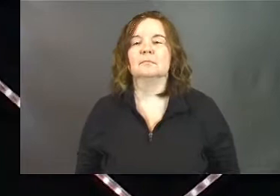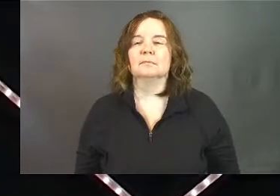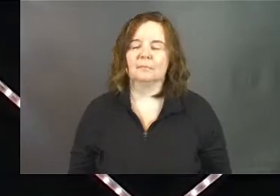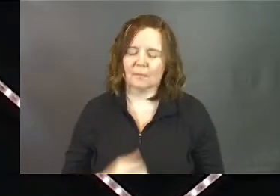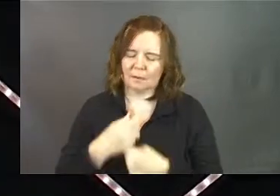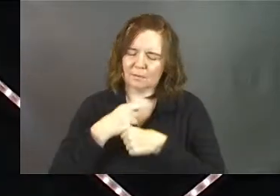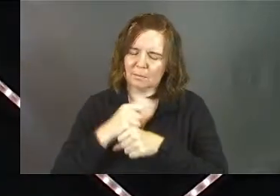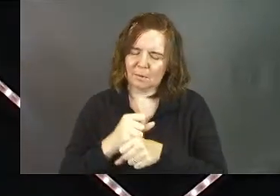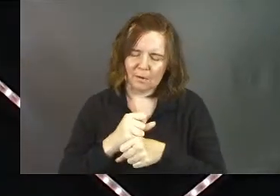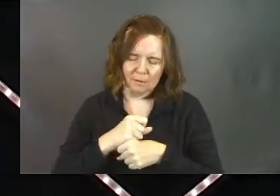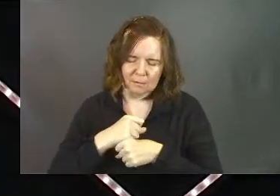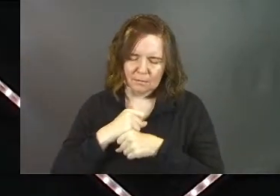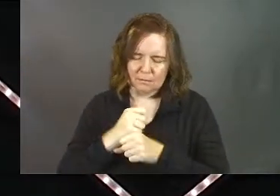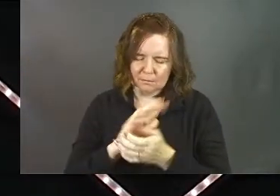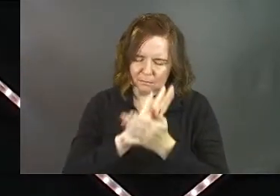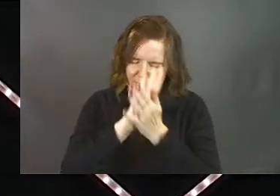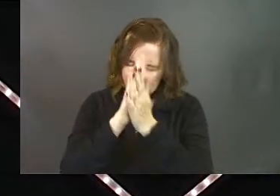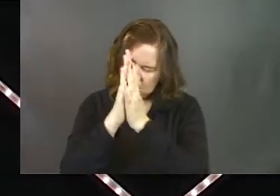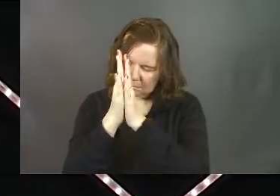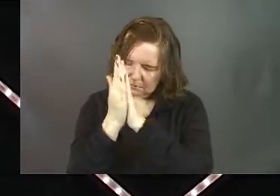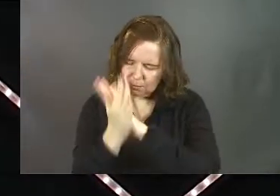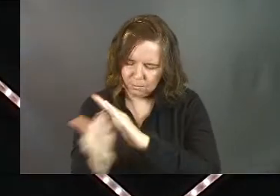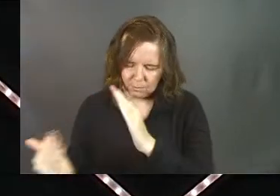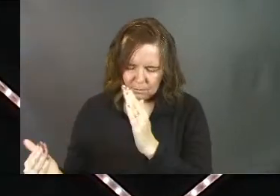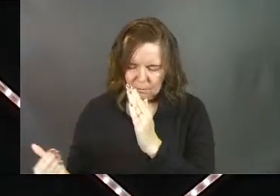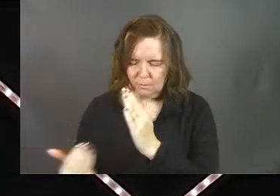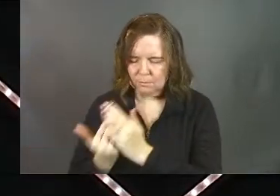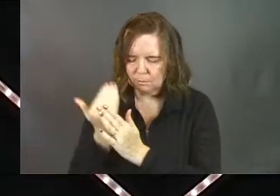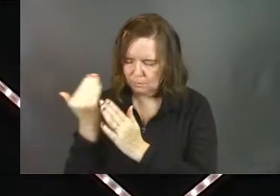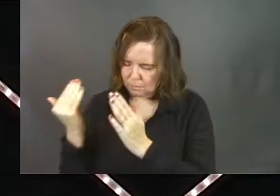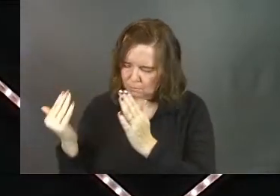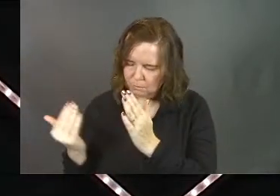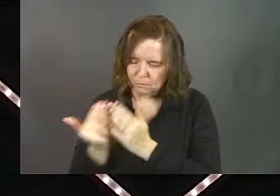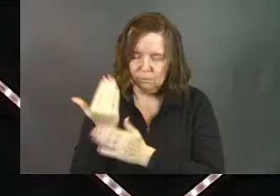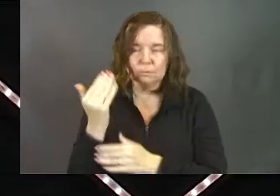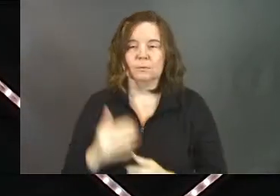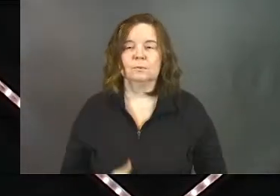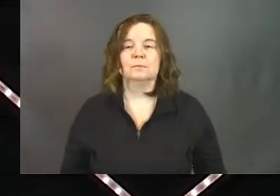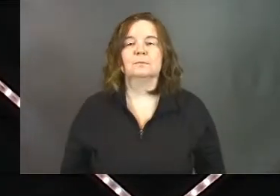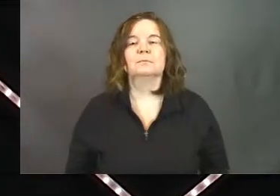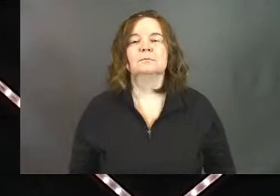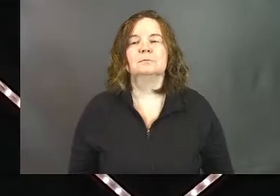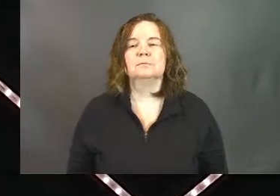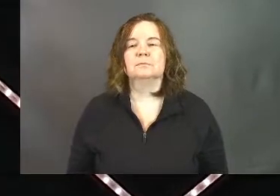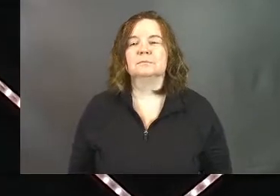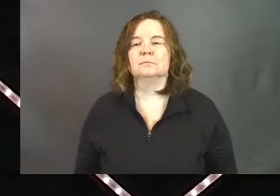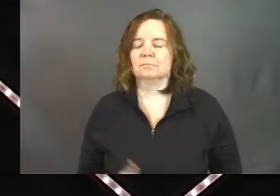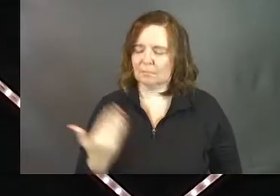You are breaking new ground.